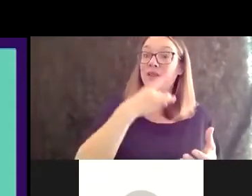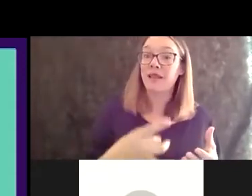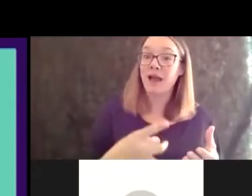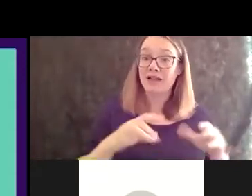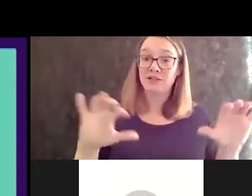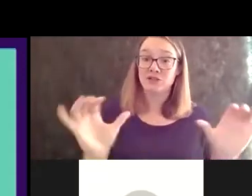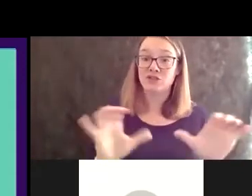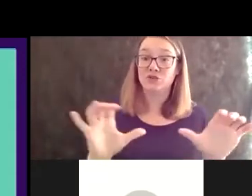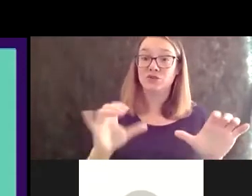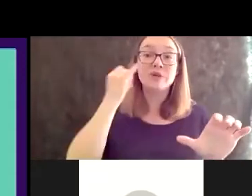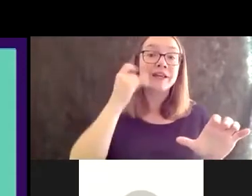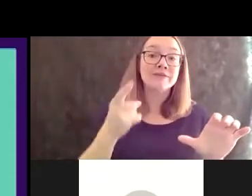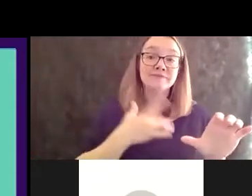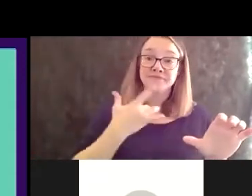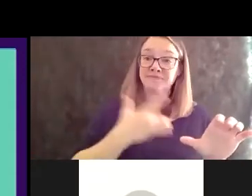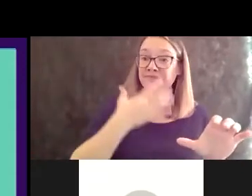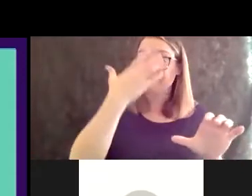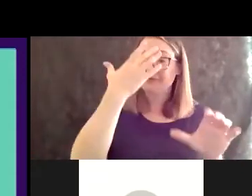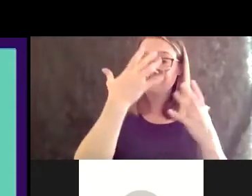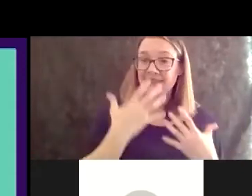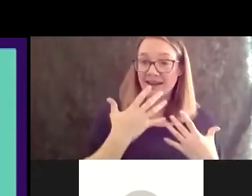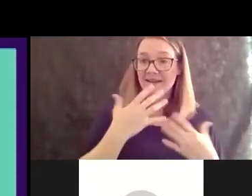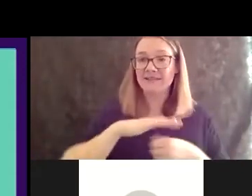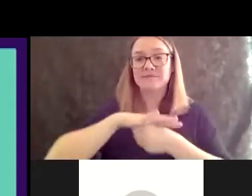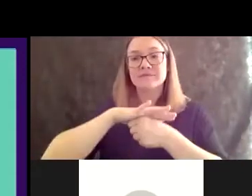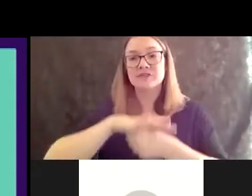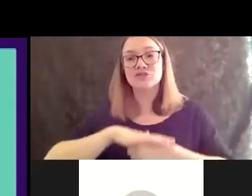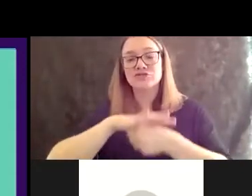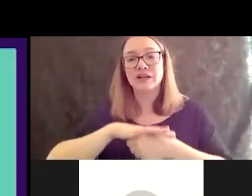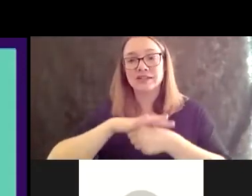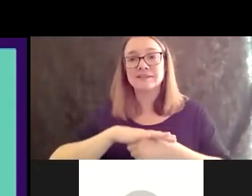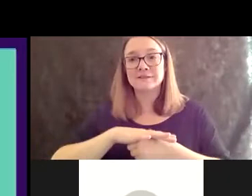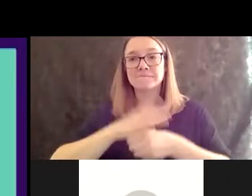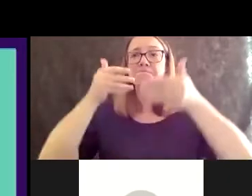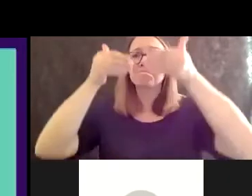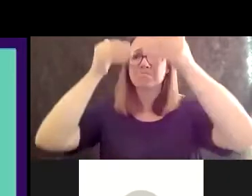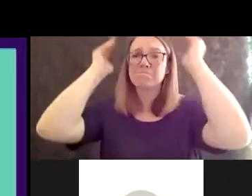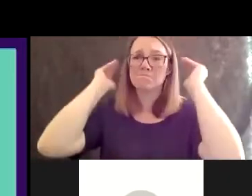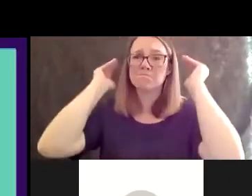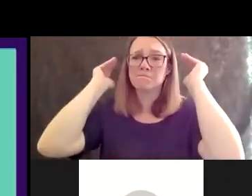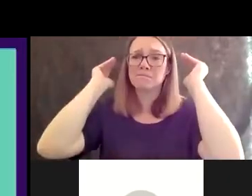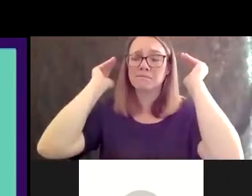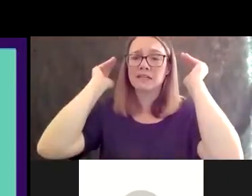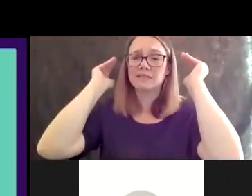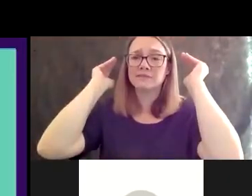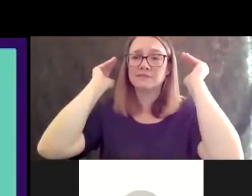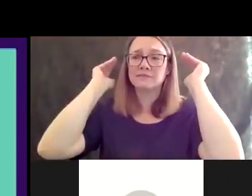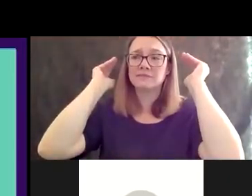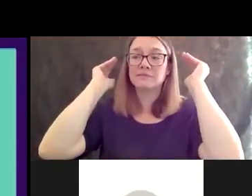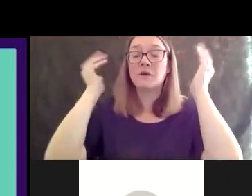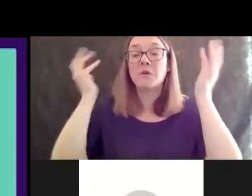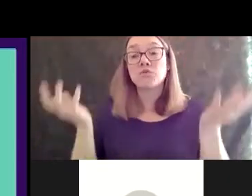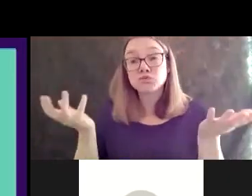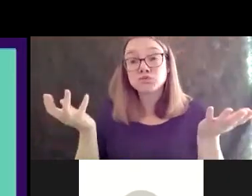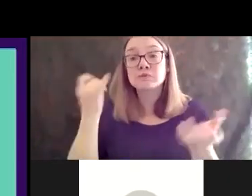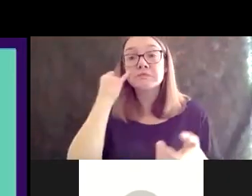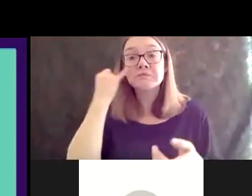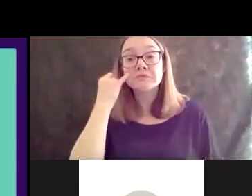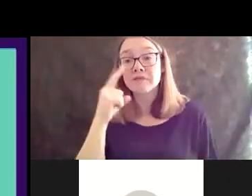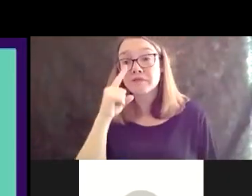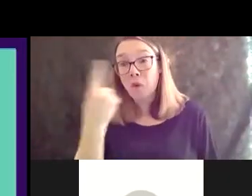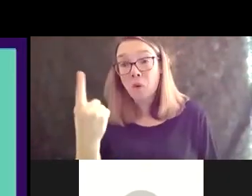maybe feeling sad, you're feeling stressed, you're feeling overwhelmed, or hey, if you're bored or if you're